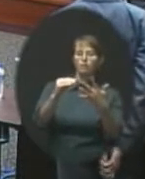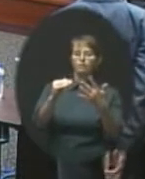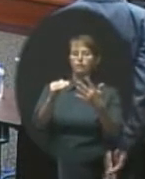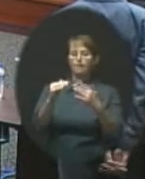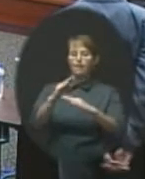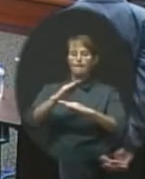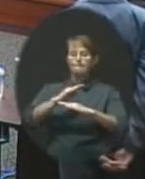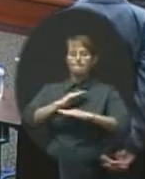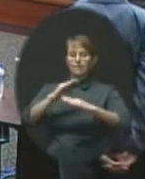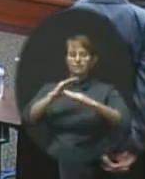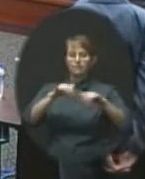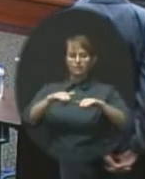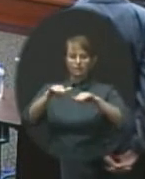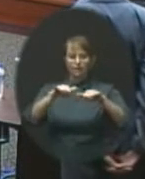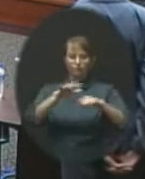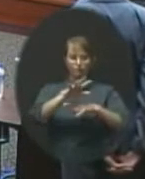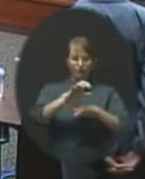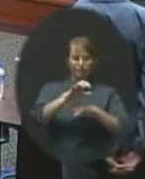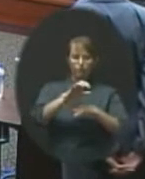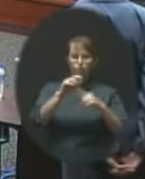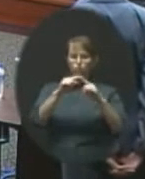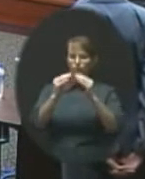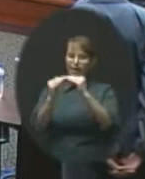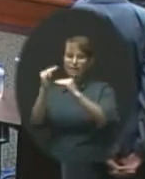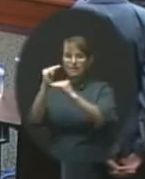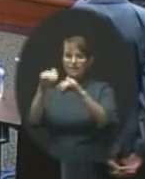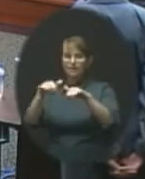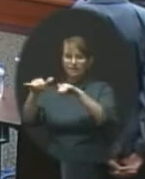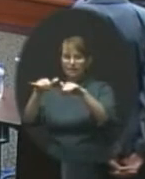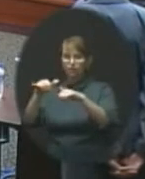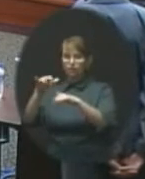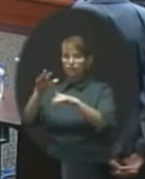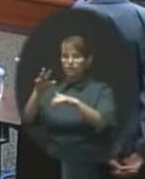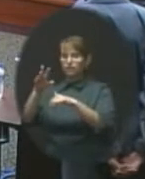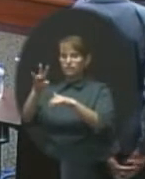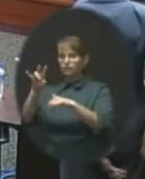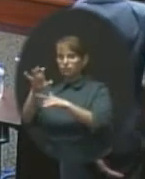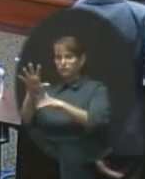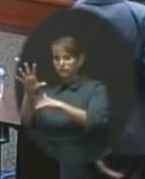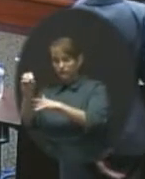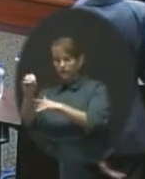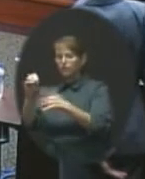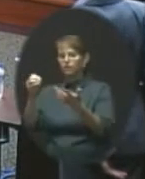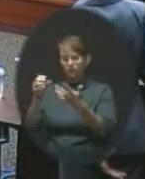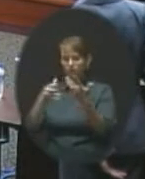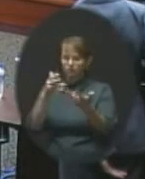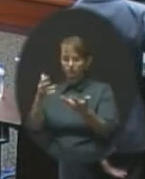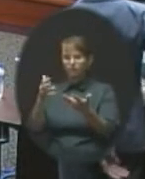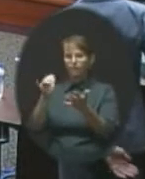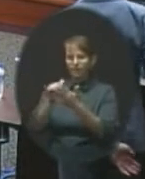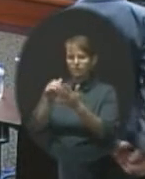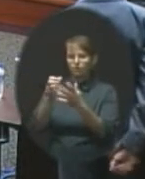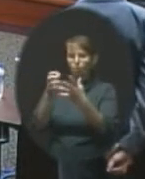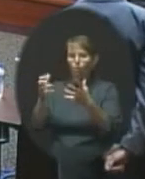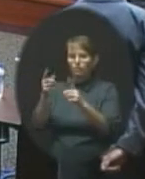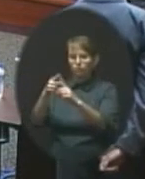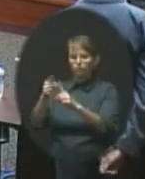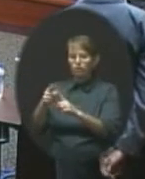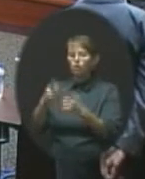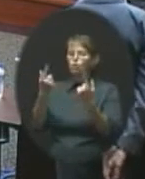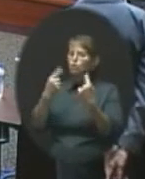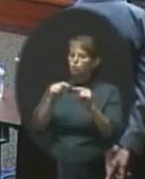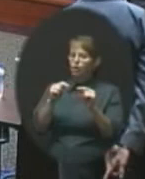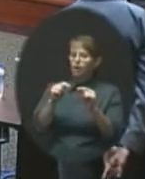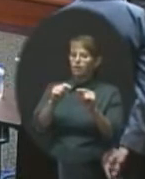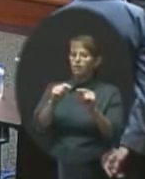to exceed standard to 750 points, that helps your API. So in essence, what we're trying to do here is we're trying to move the entire cadre up